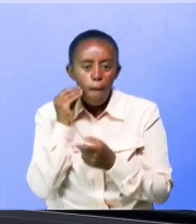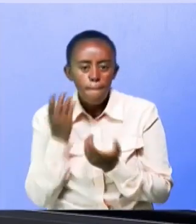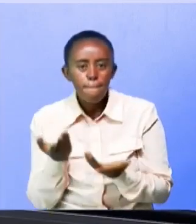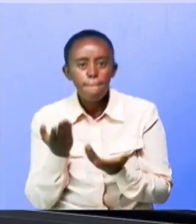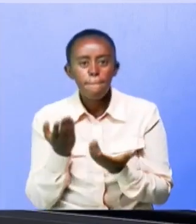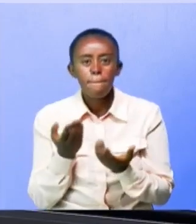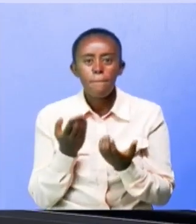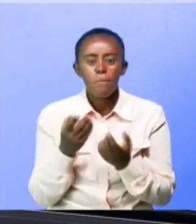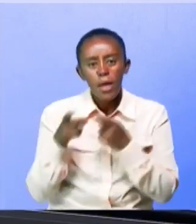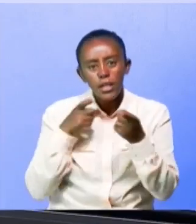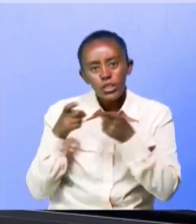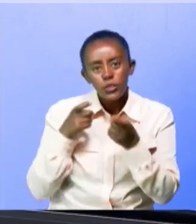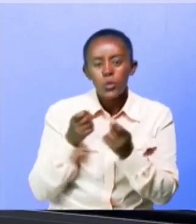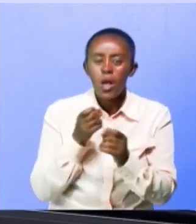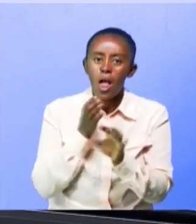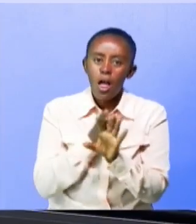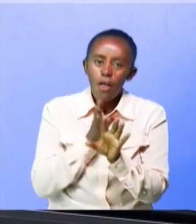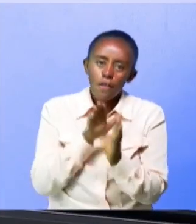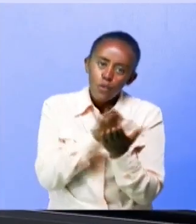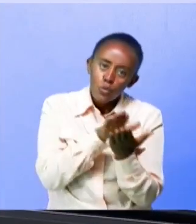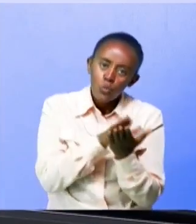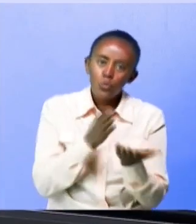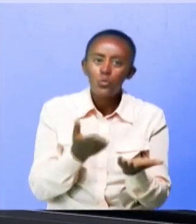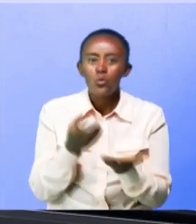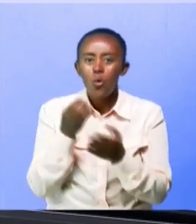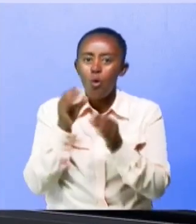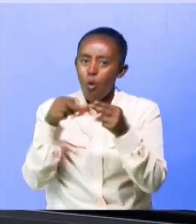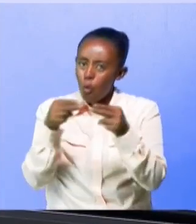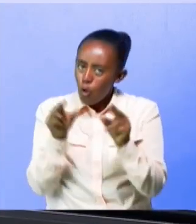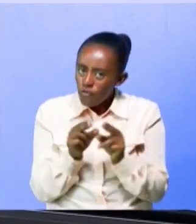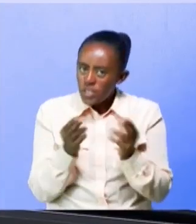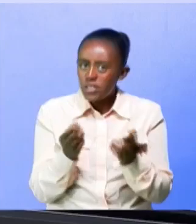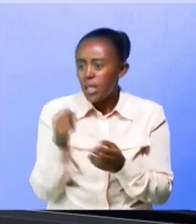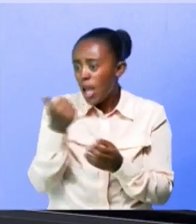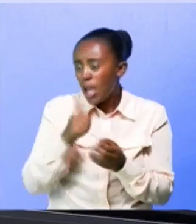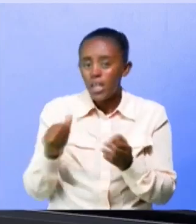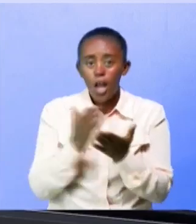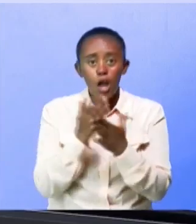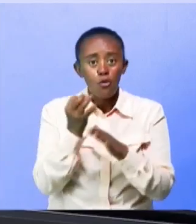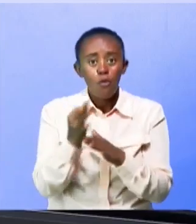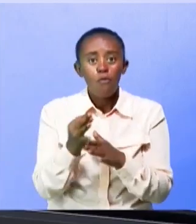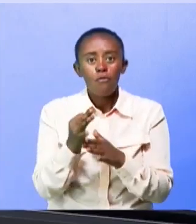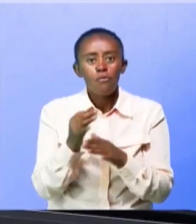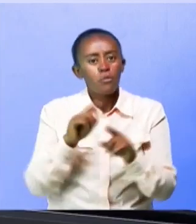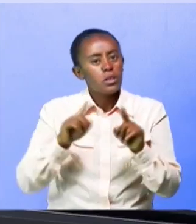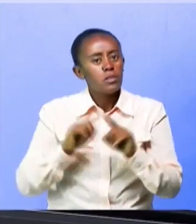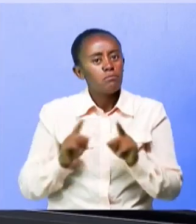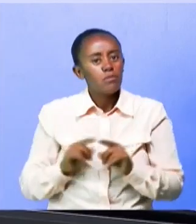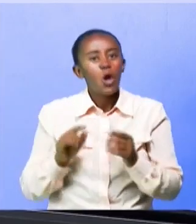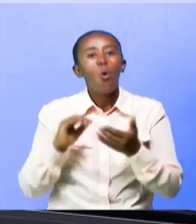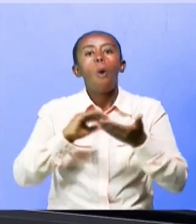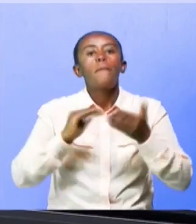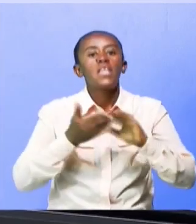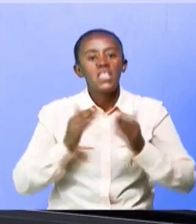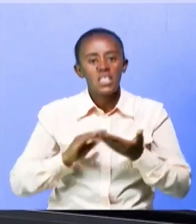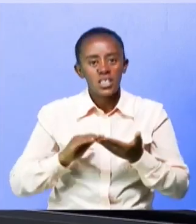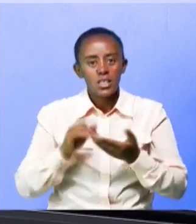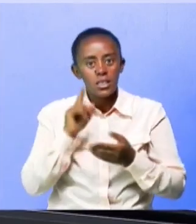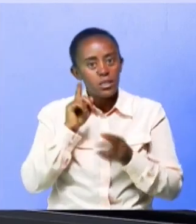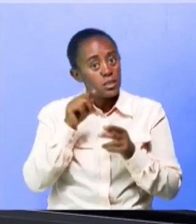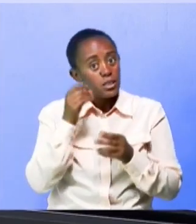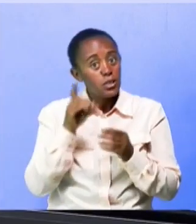are managing at school and any offices or any kind of activity in the community. Therefore,